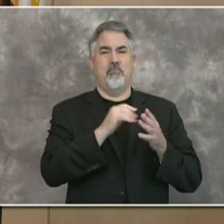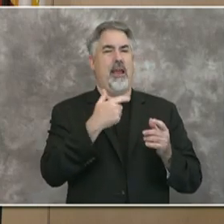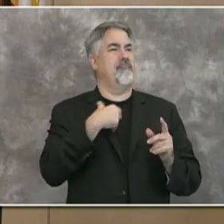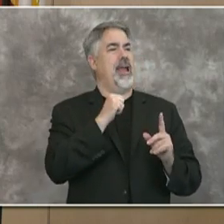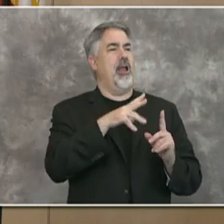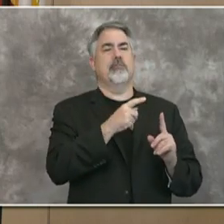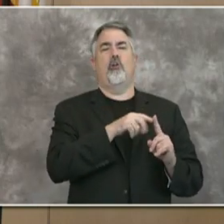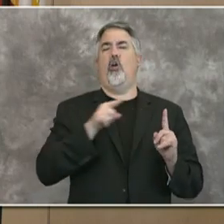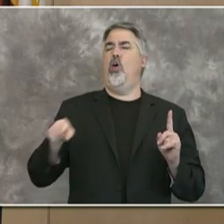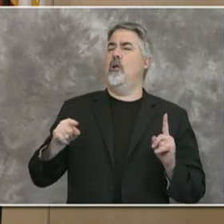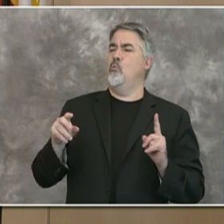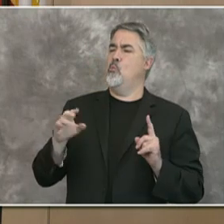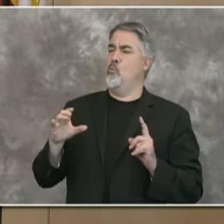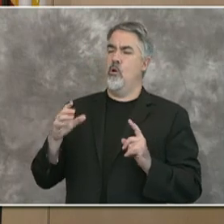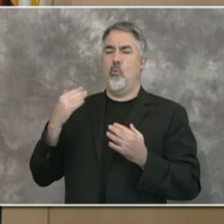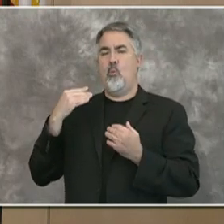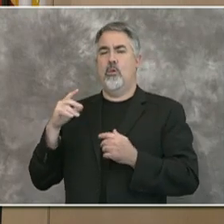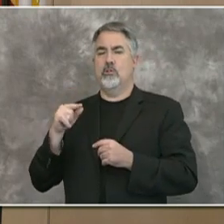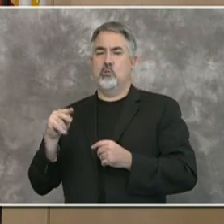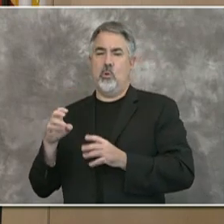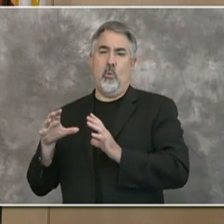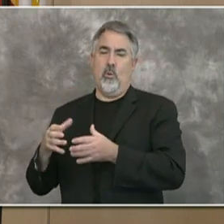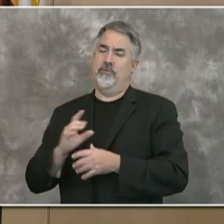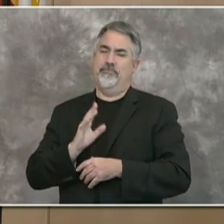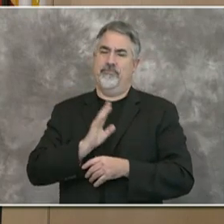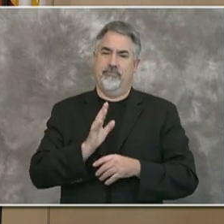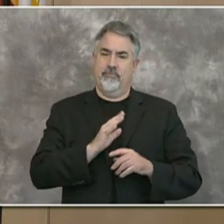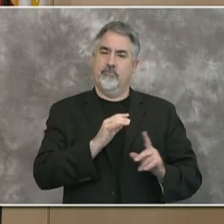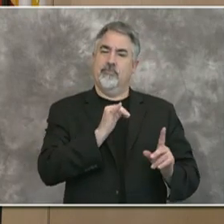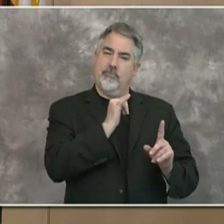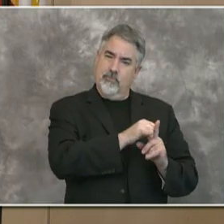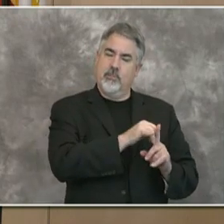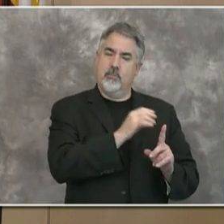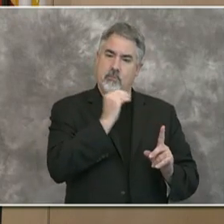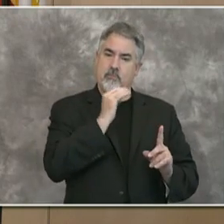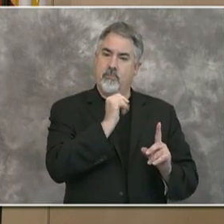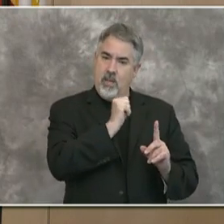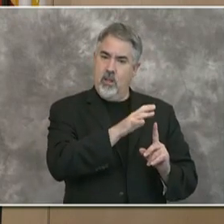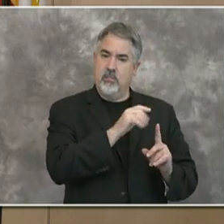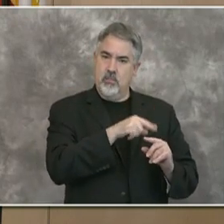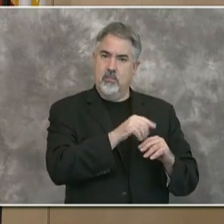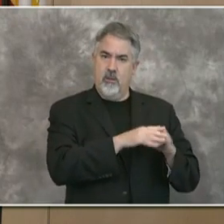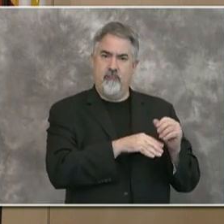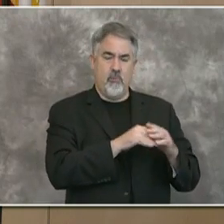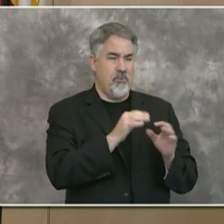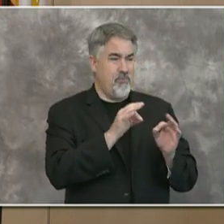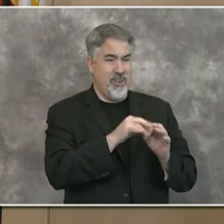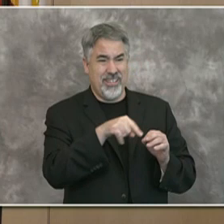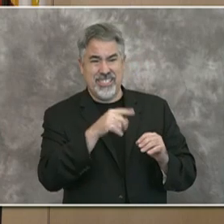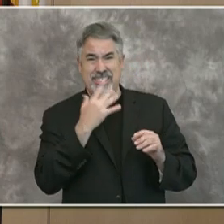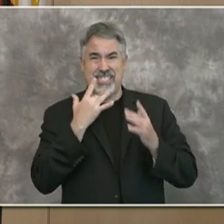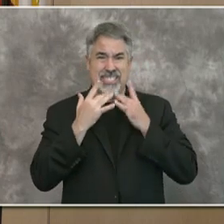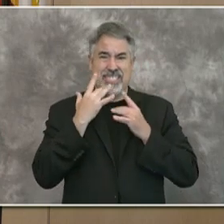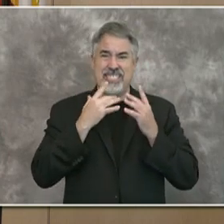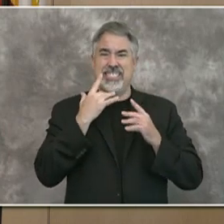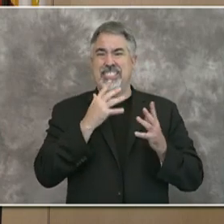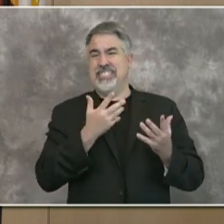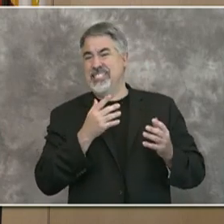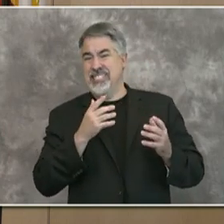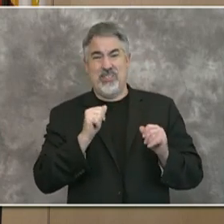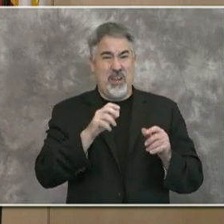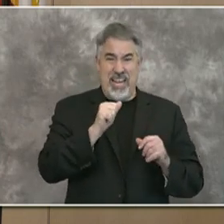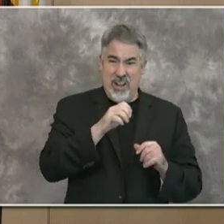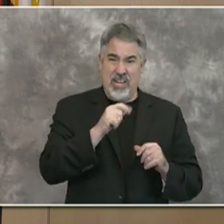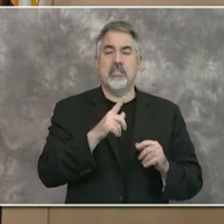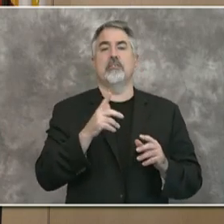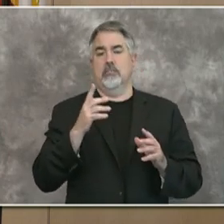air conditioners use them so that they can stay comfortable, and that those without, we will are available to